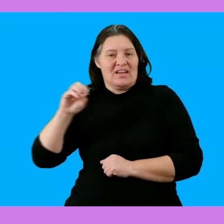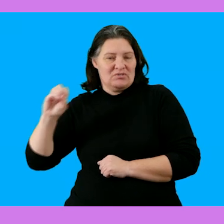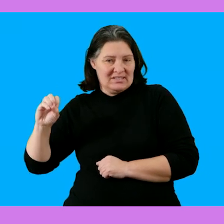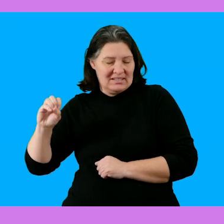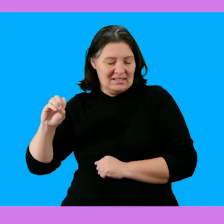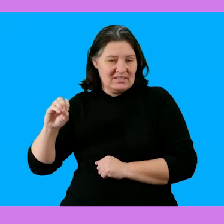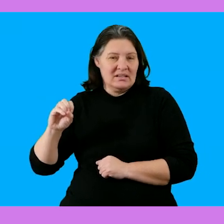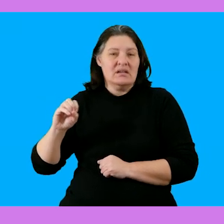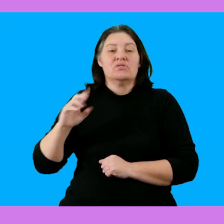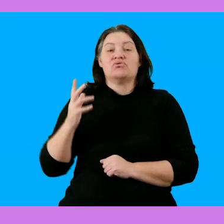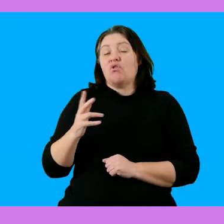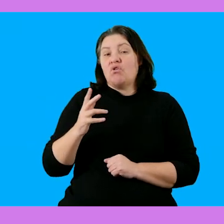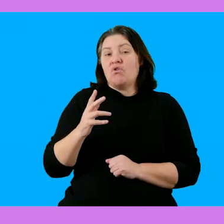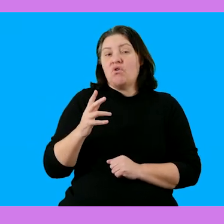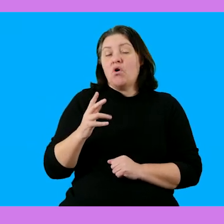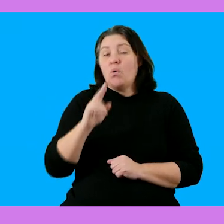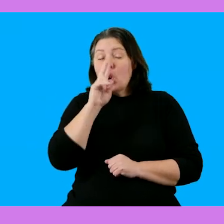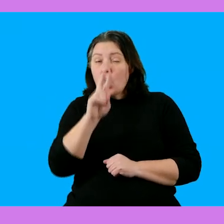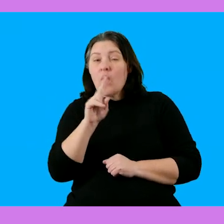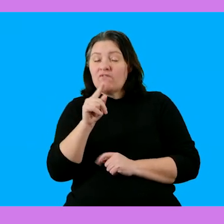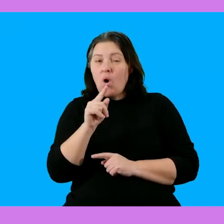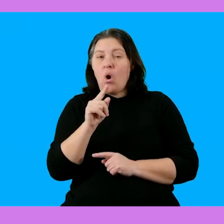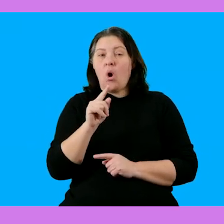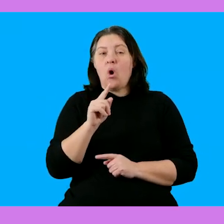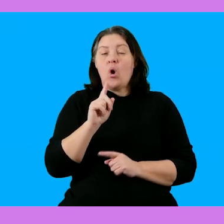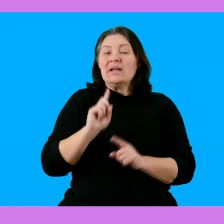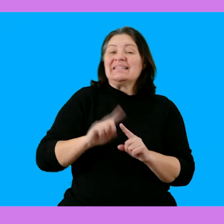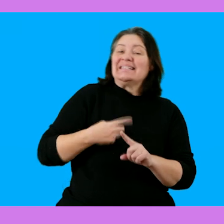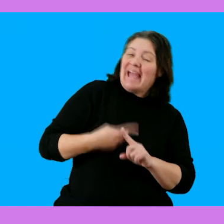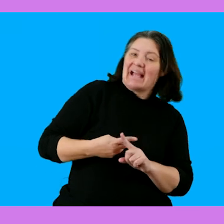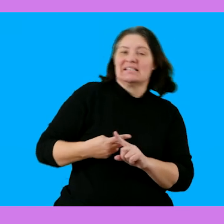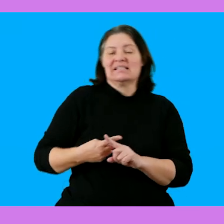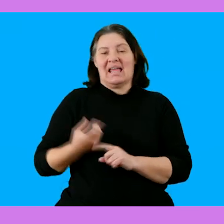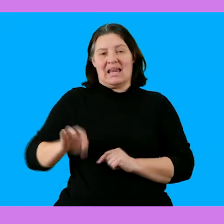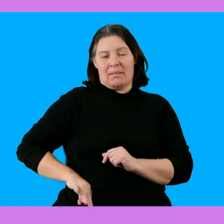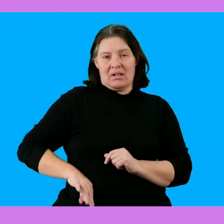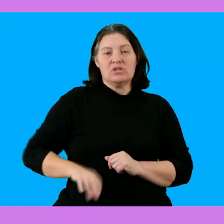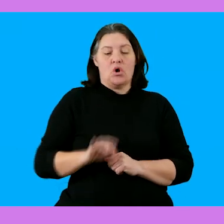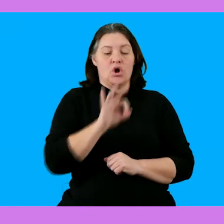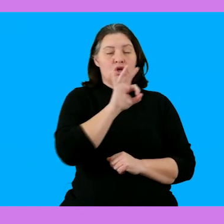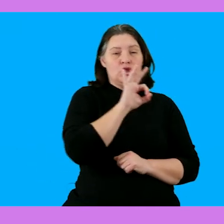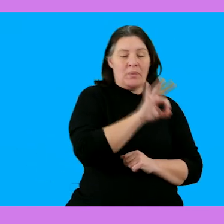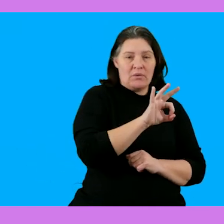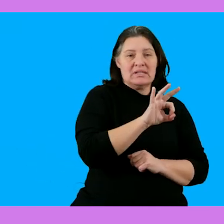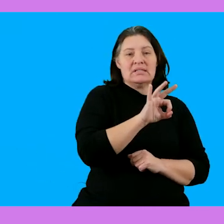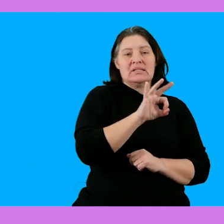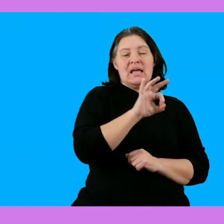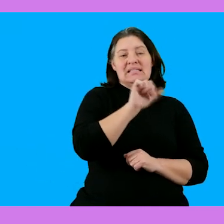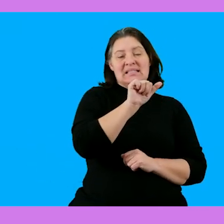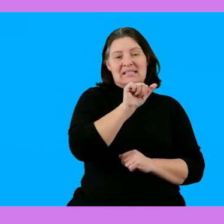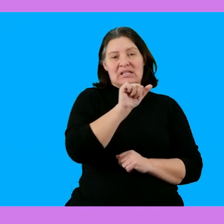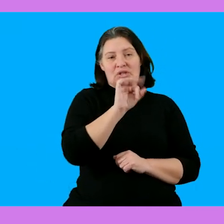22,500 rand. Okay, so we are looking for the taxable income. So therefore, I'll take the